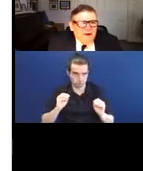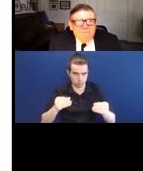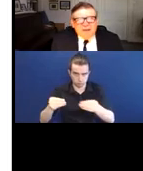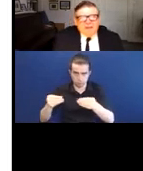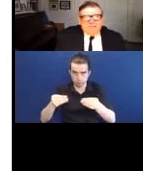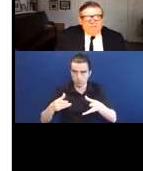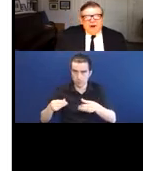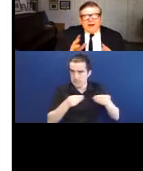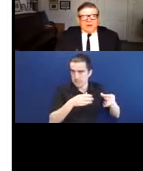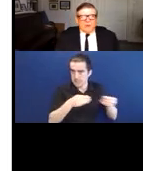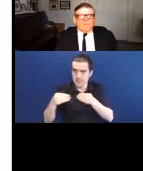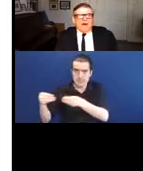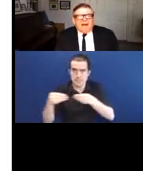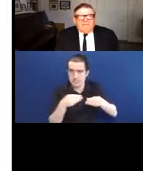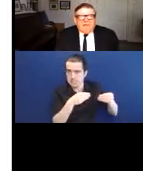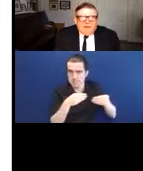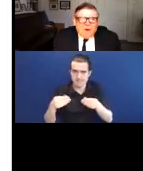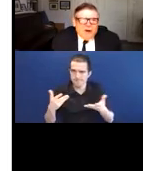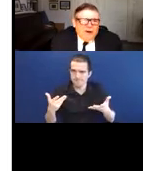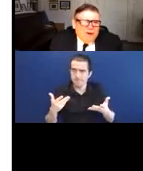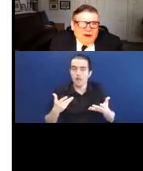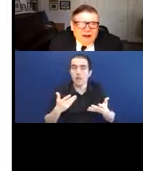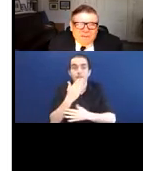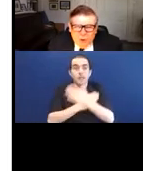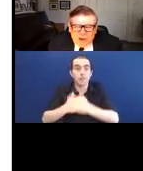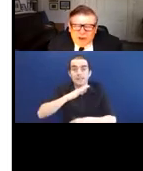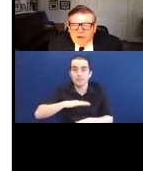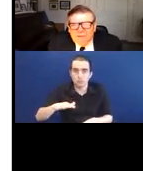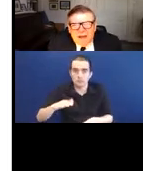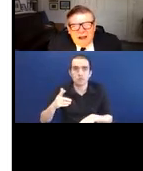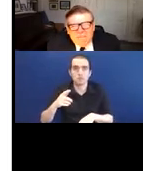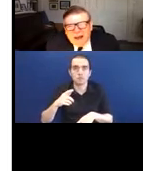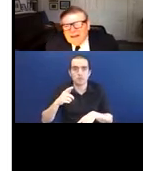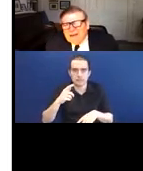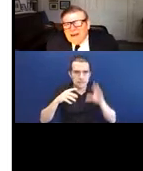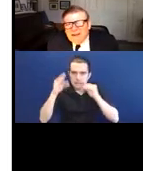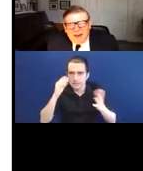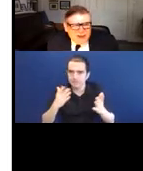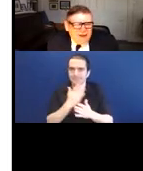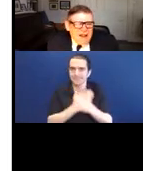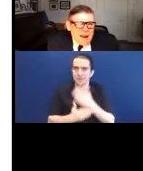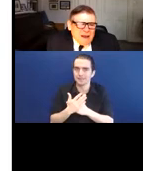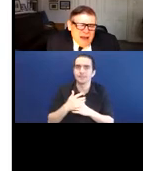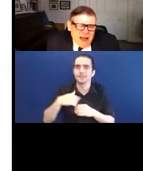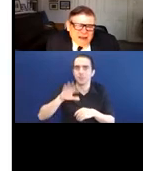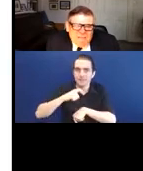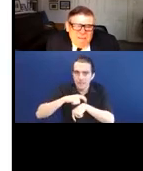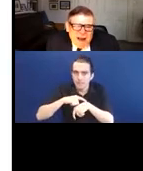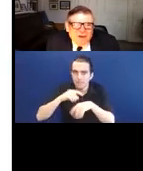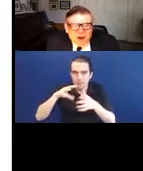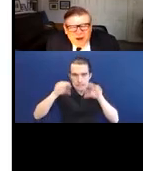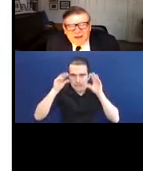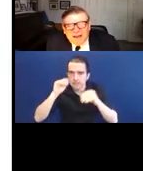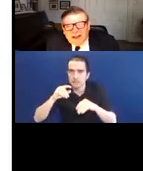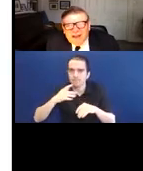so much of the progress that we've made around the world on getting more children back into education is likely to impact